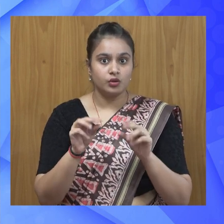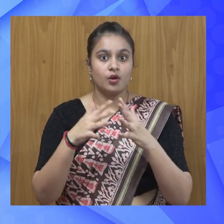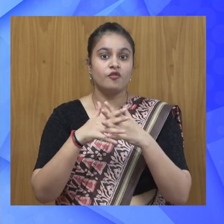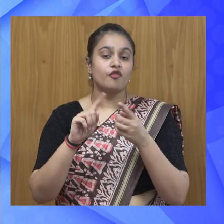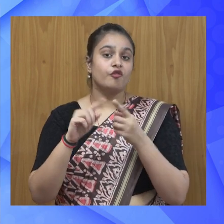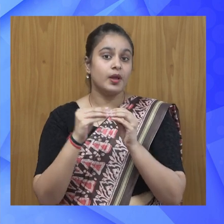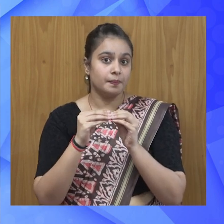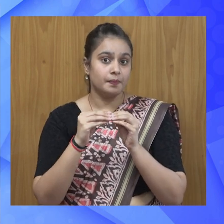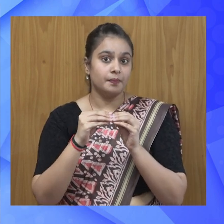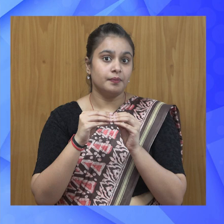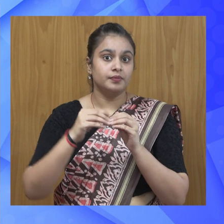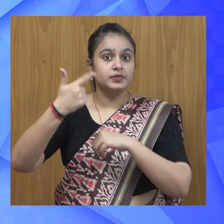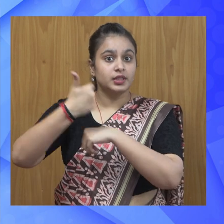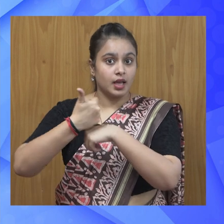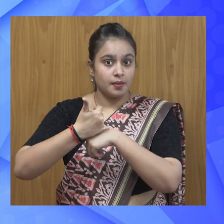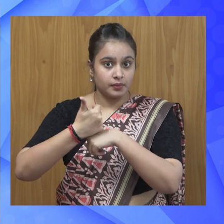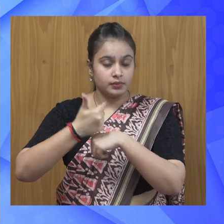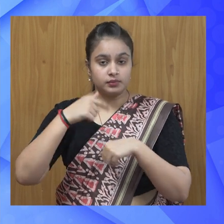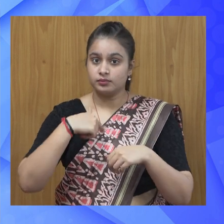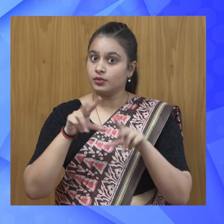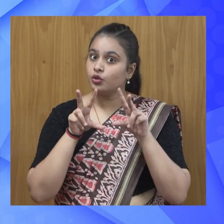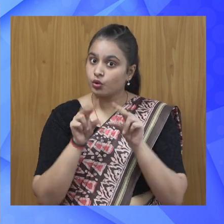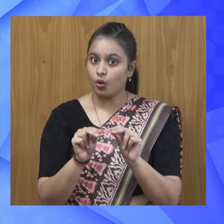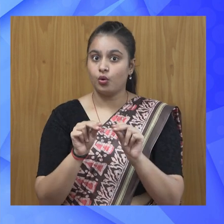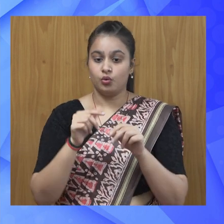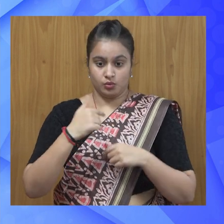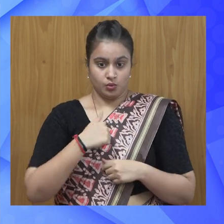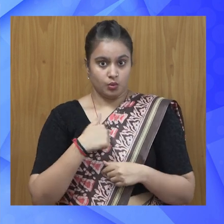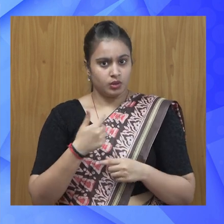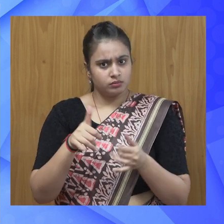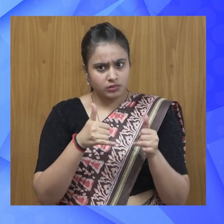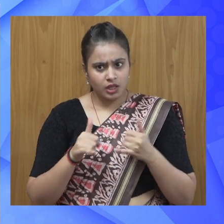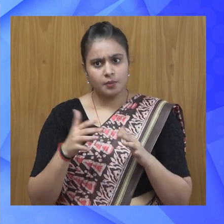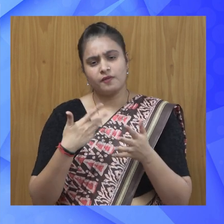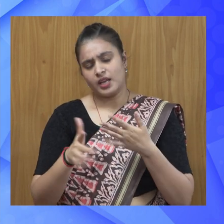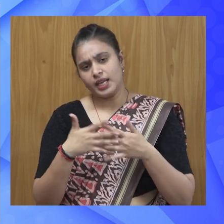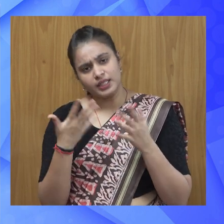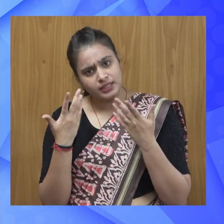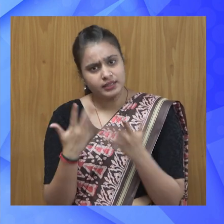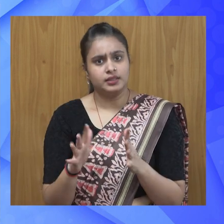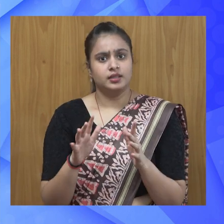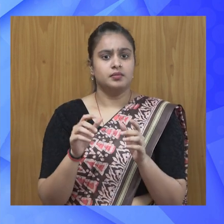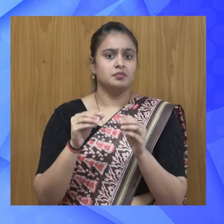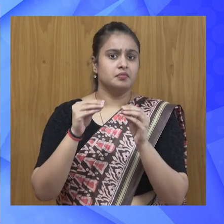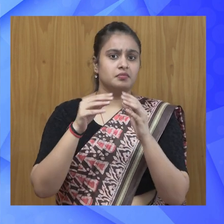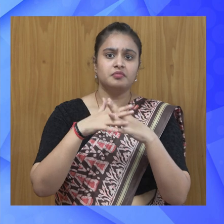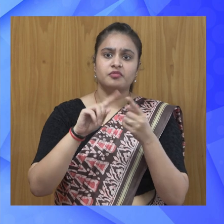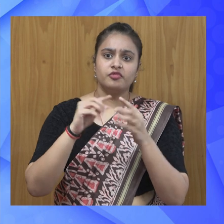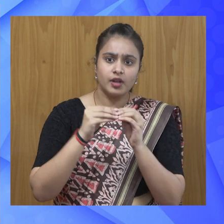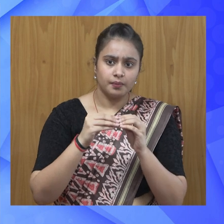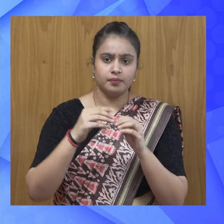webcam. Okay, unless and until you are playing, because mind you, wherever the games in which the webcam where